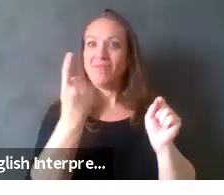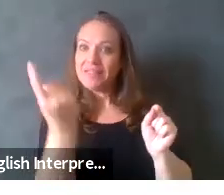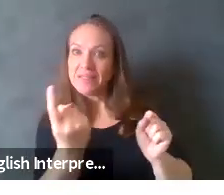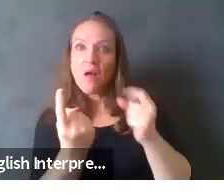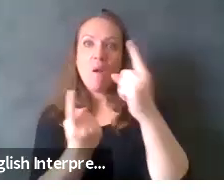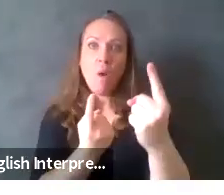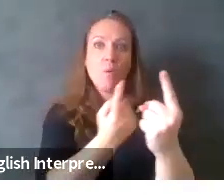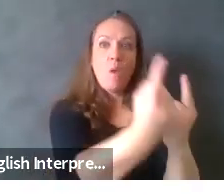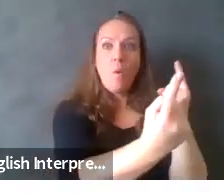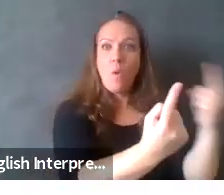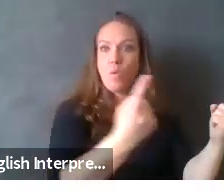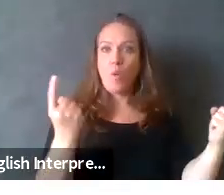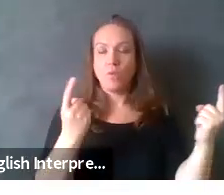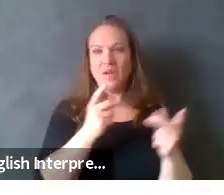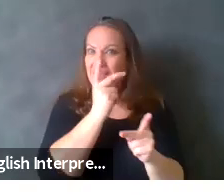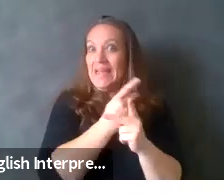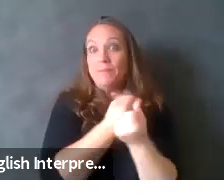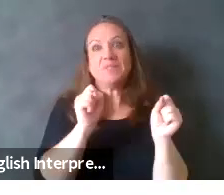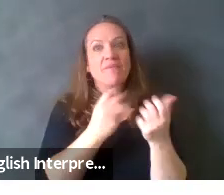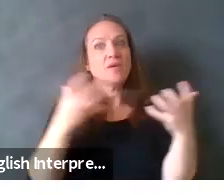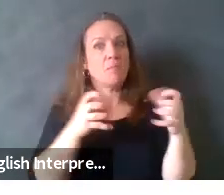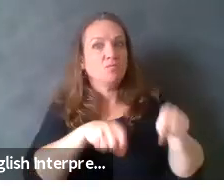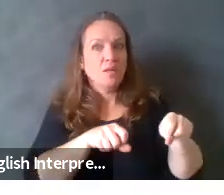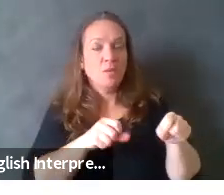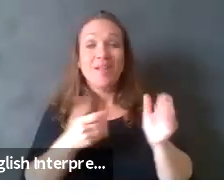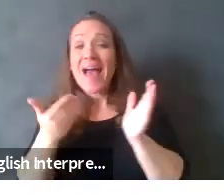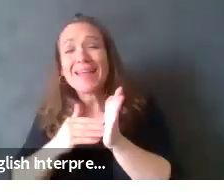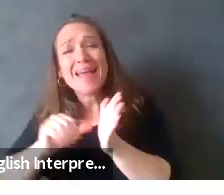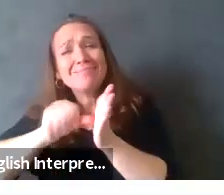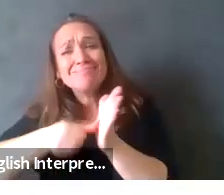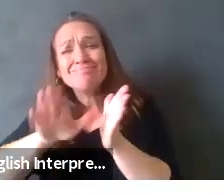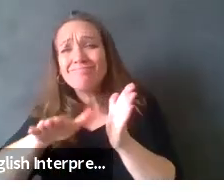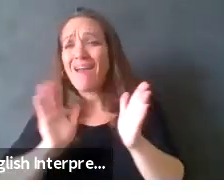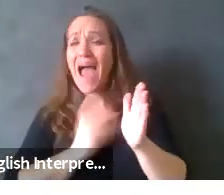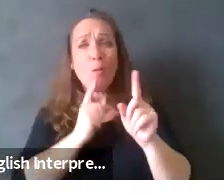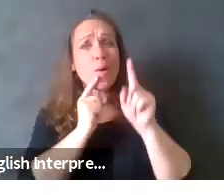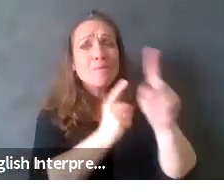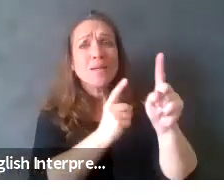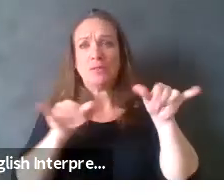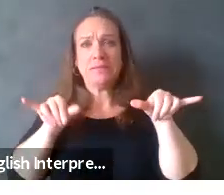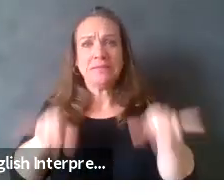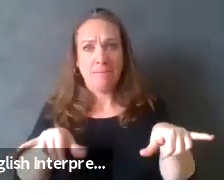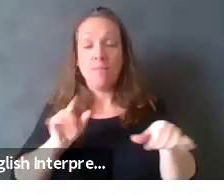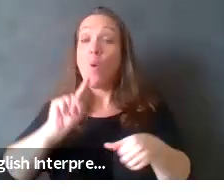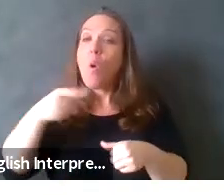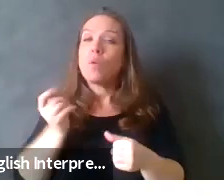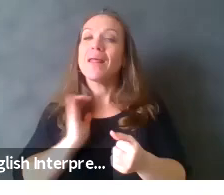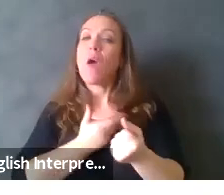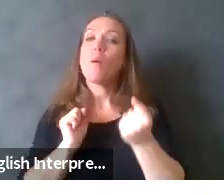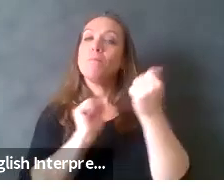And again, our mission hasn't changed. Only the way we accomplish our mission has changed. Next slide, please.